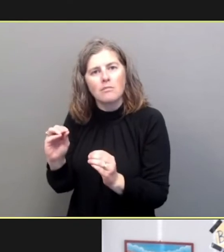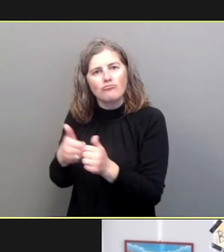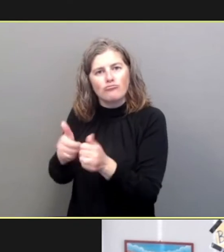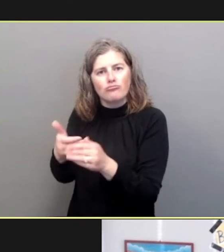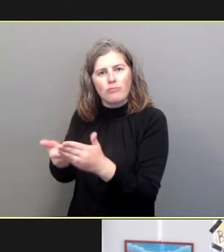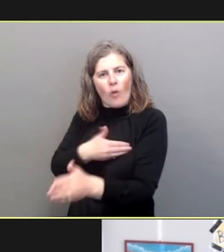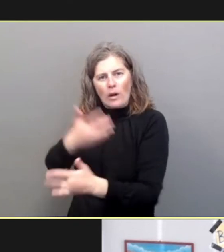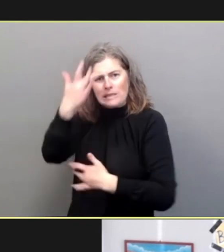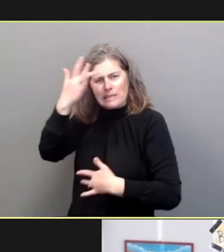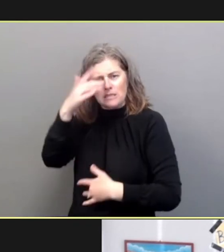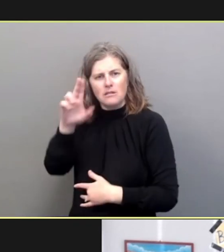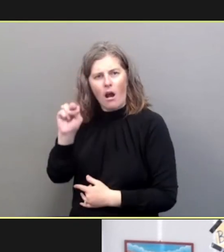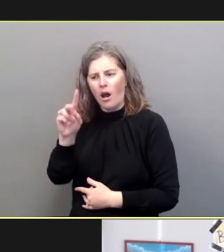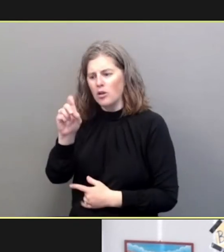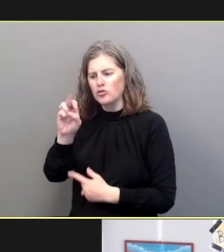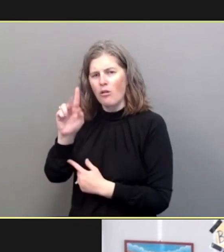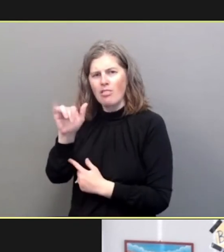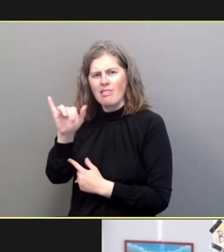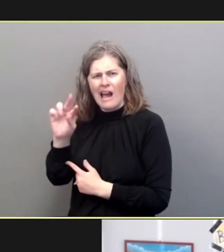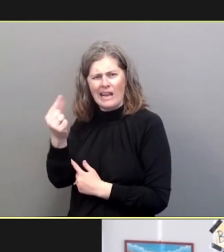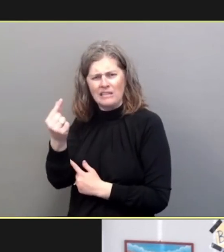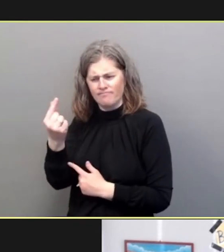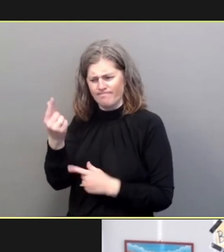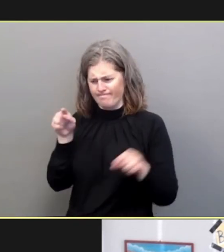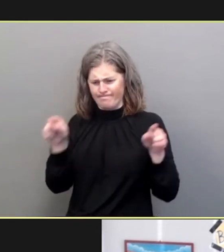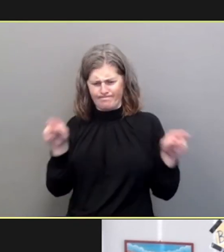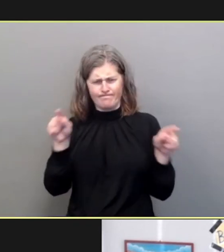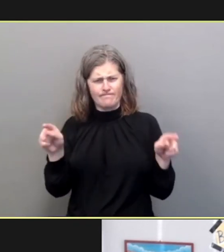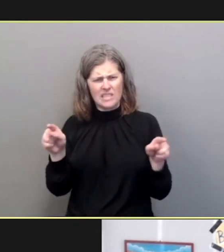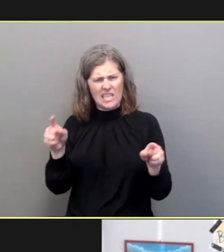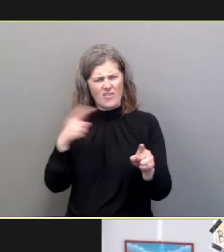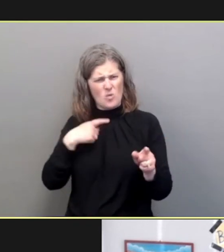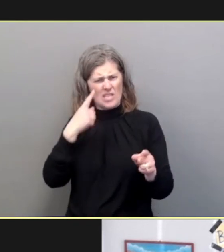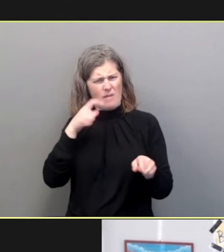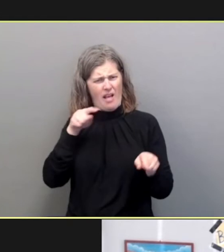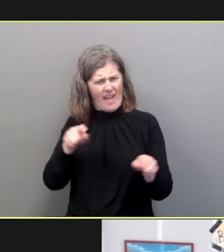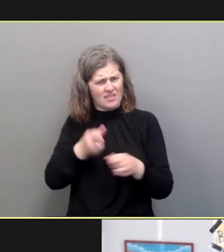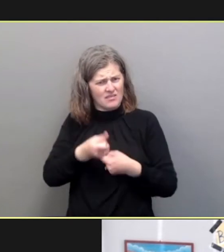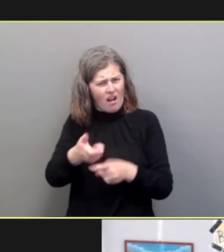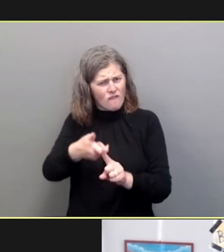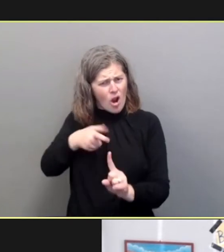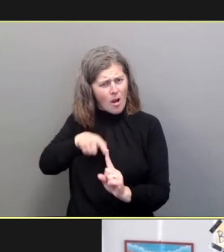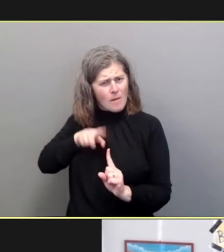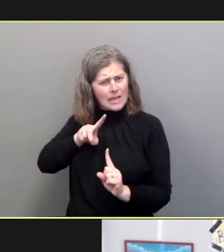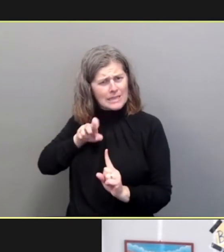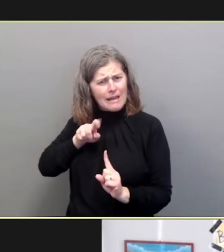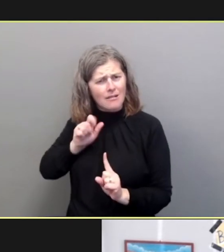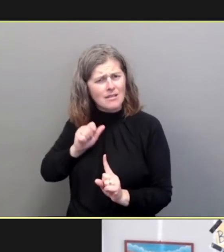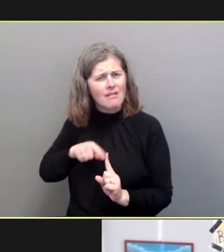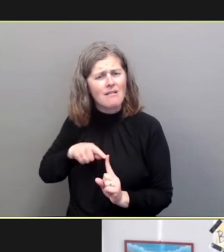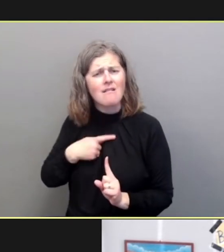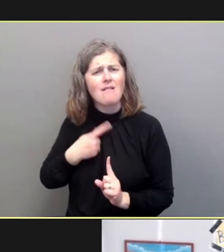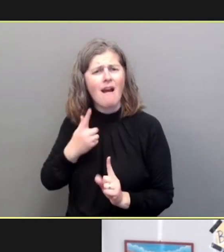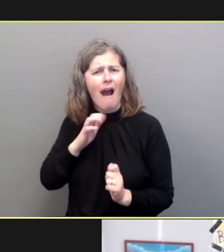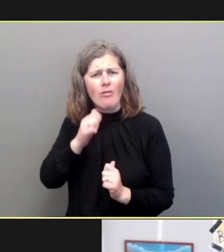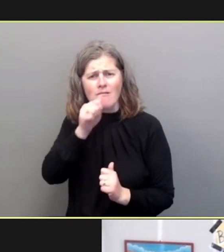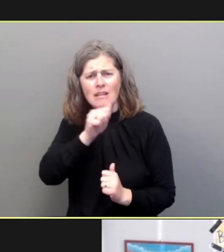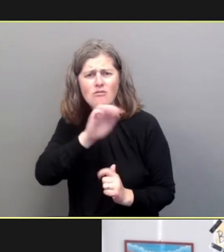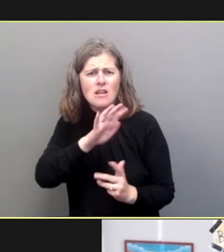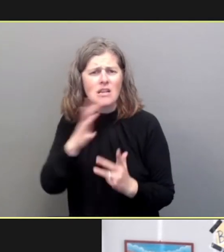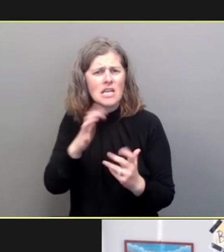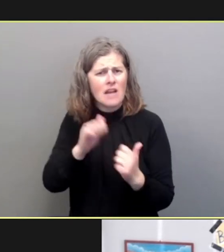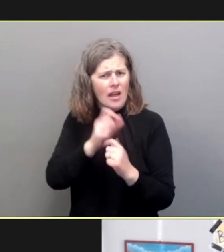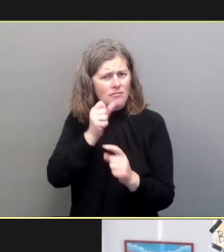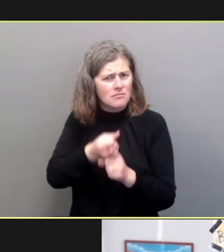wondered if that pointed towards any kind of change in the characteristic of how people are getting COVID or suffering from COVID, and if that